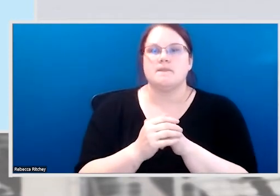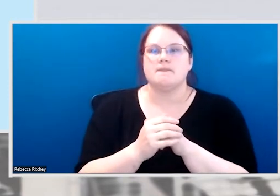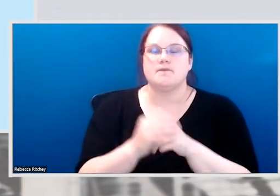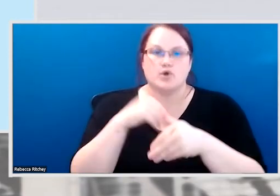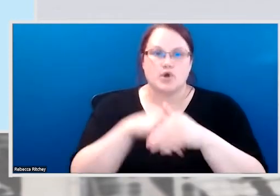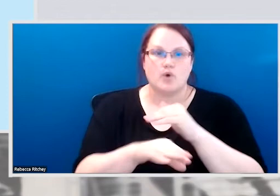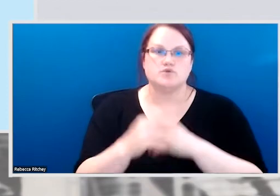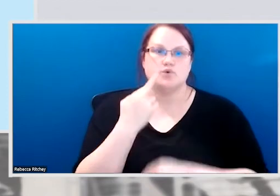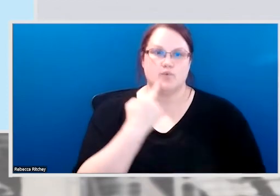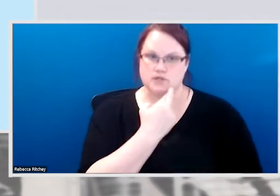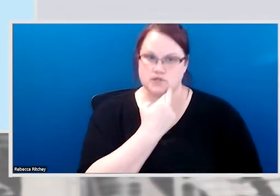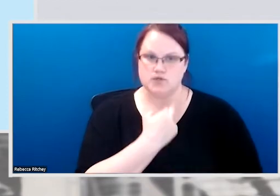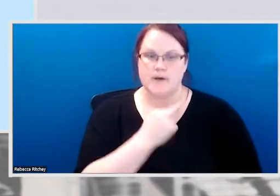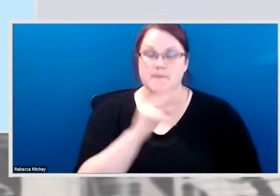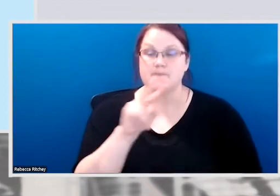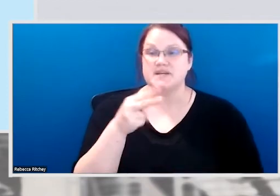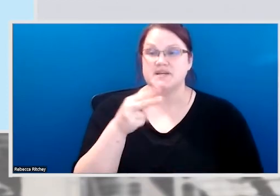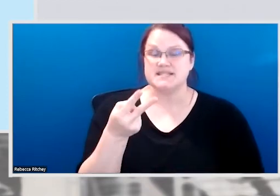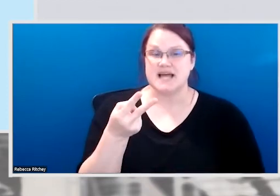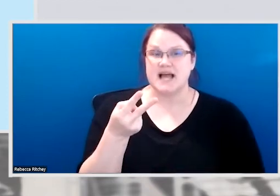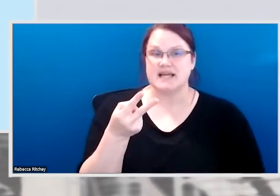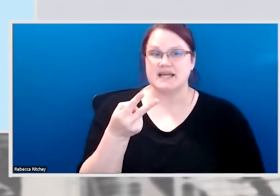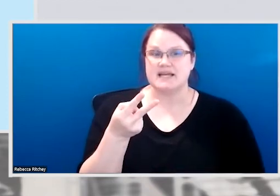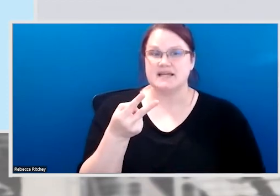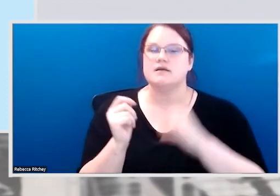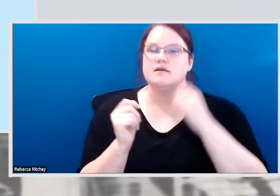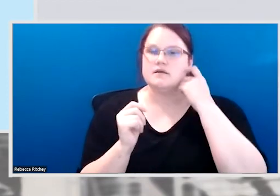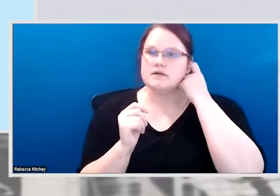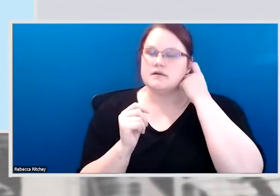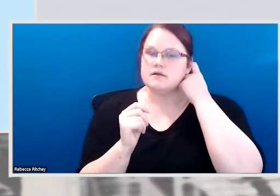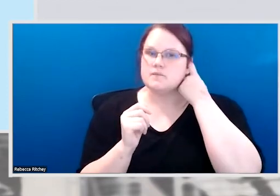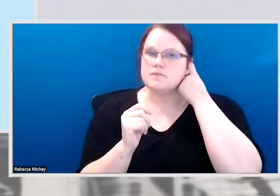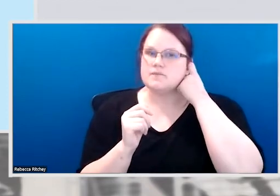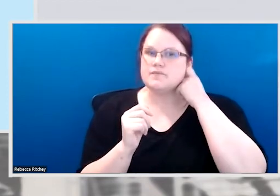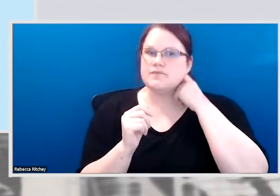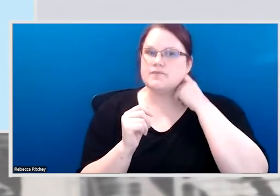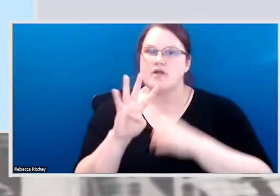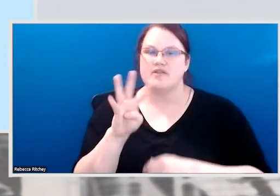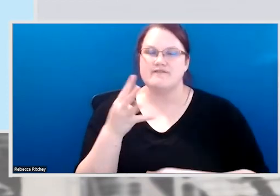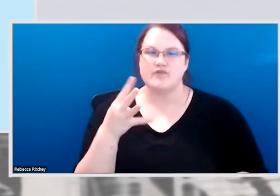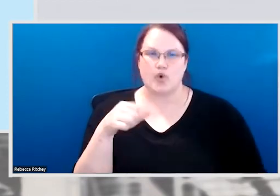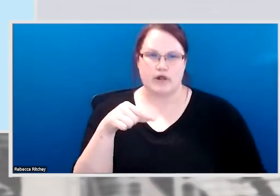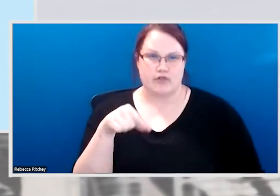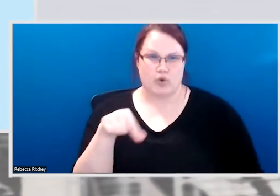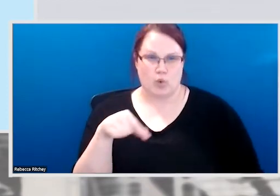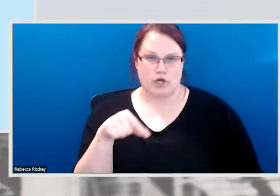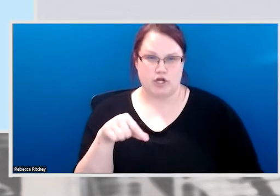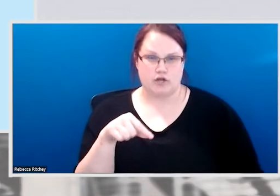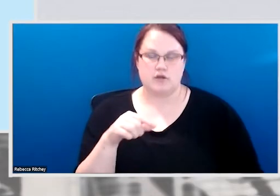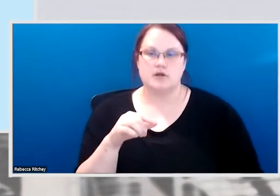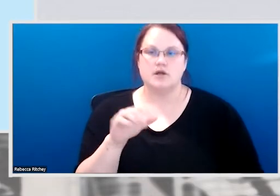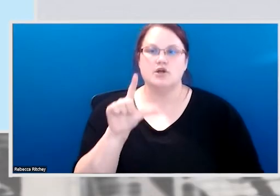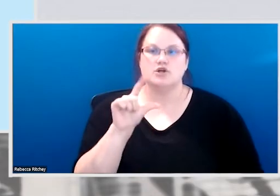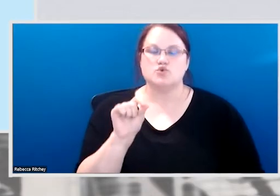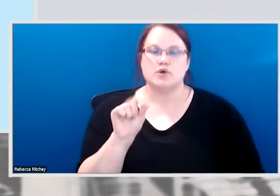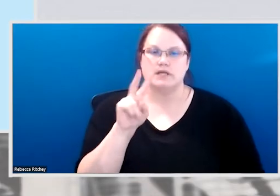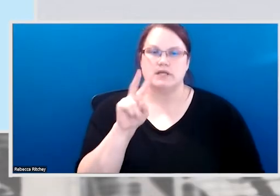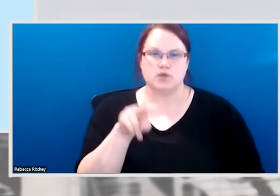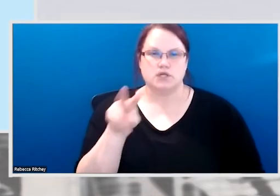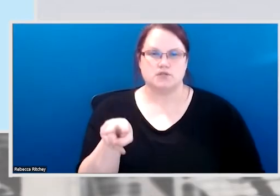restaurant? The second cohort will begin probably in the fourth quarter of